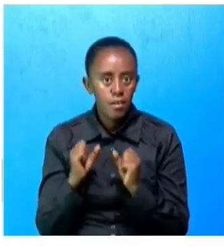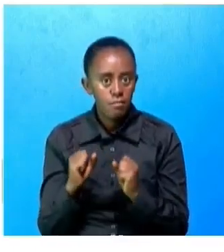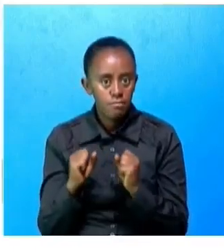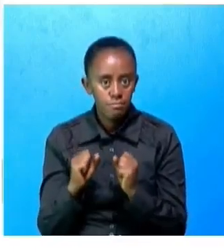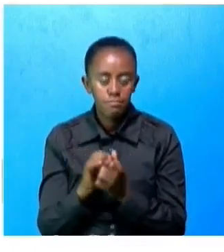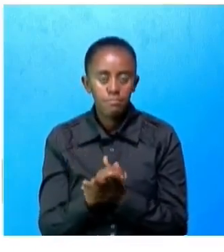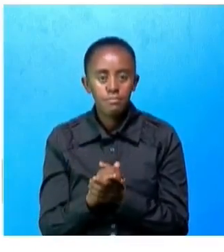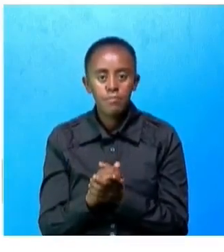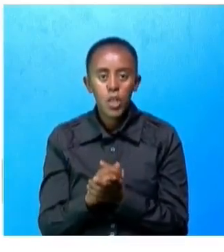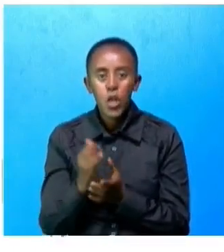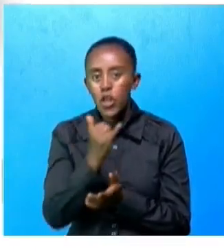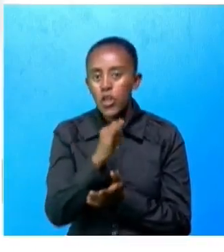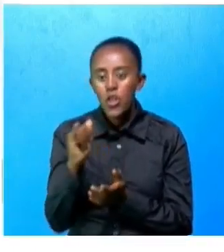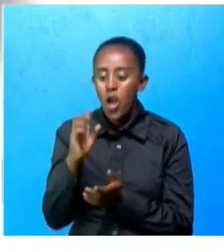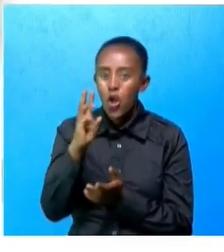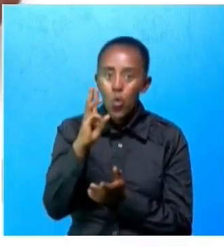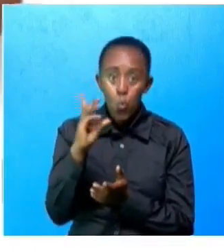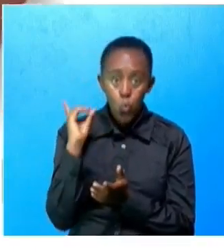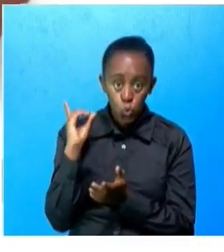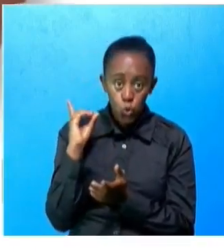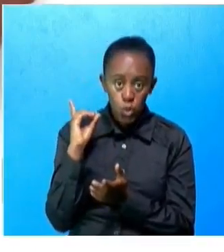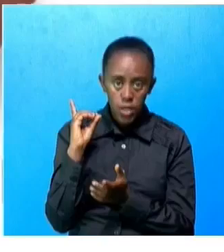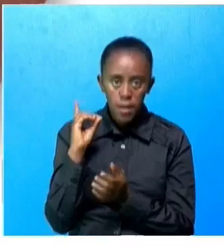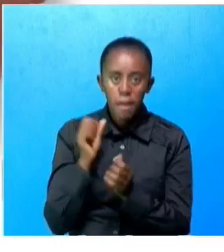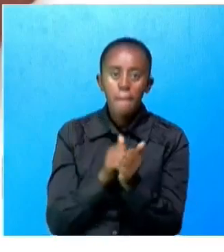they would pause.